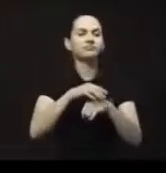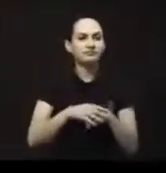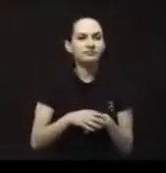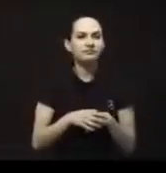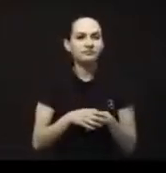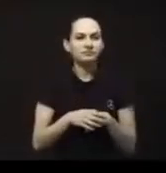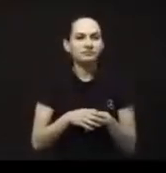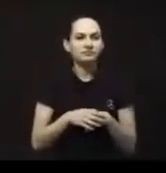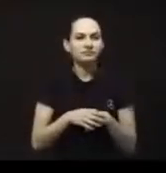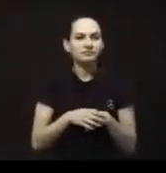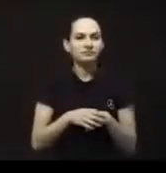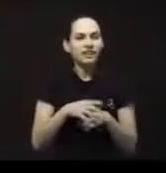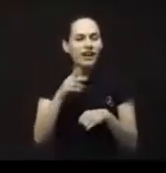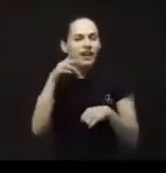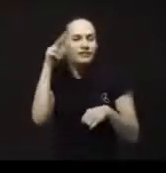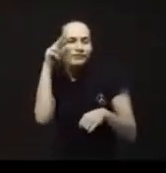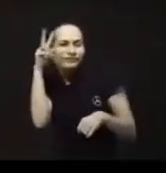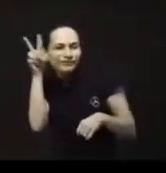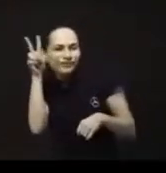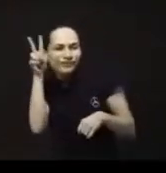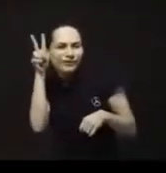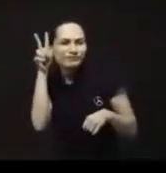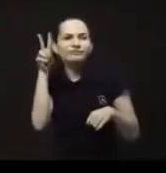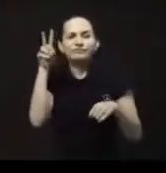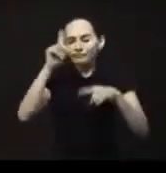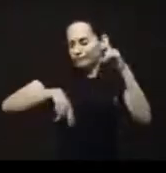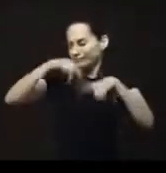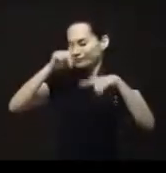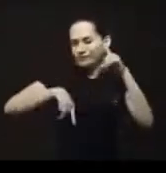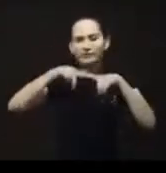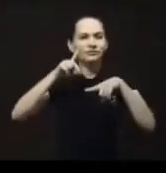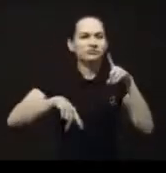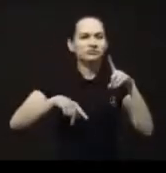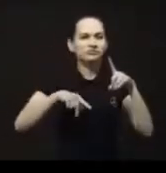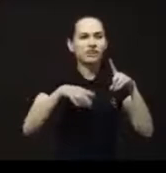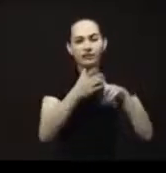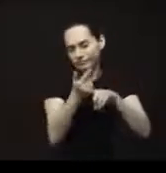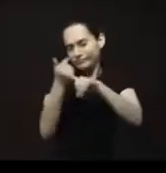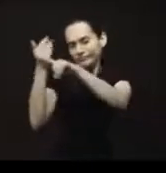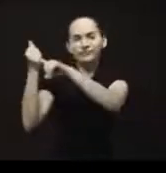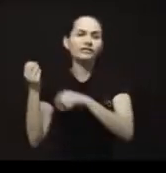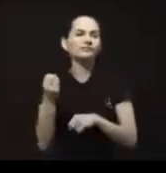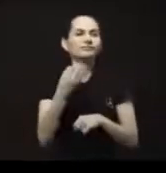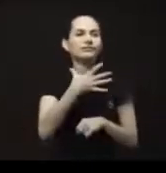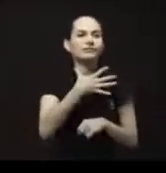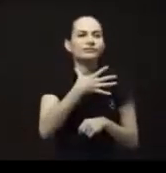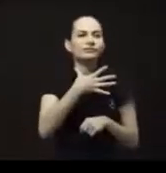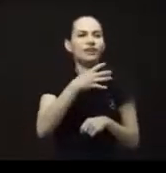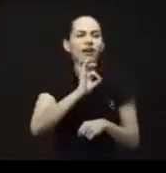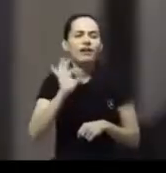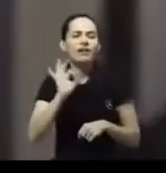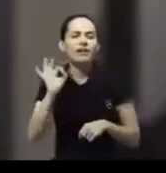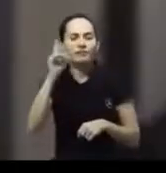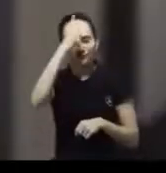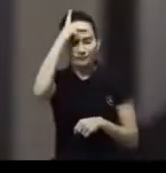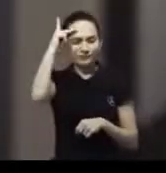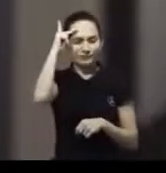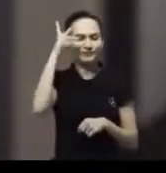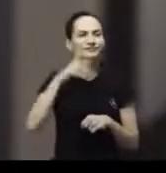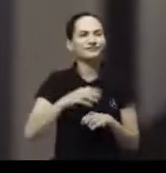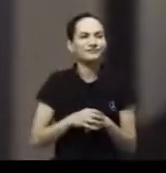we He is made of Fashion and for its innovative Technologies and three people